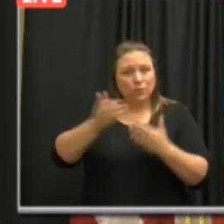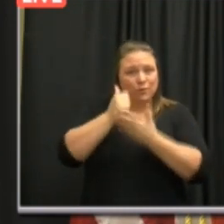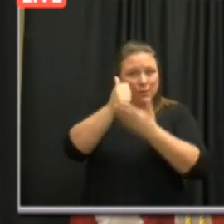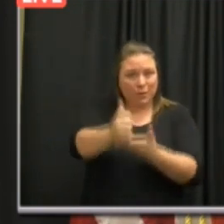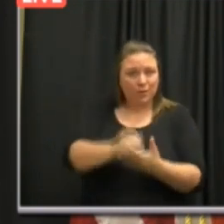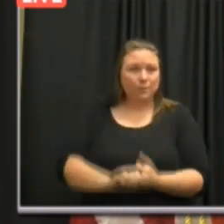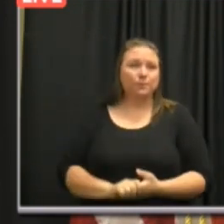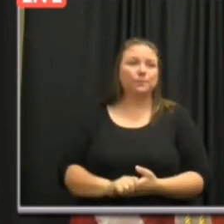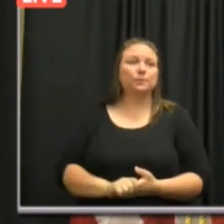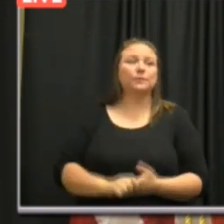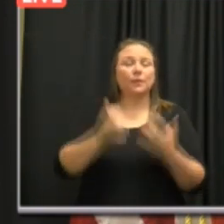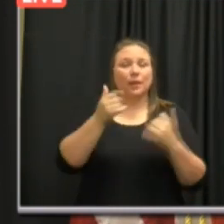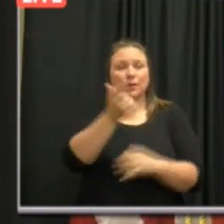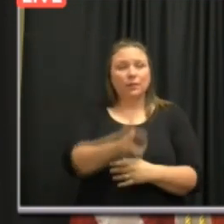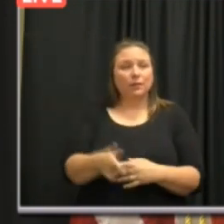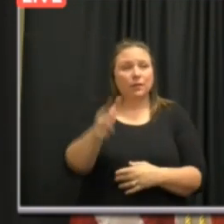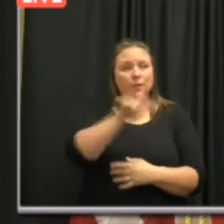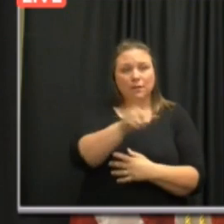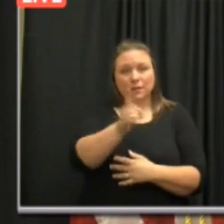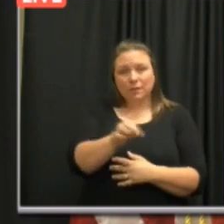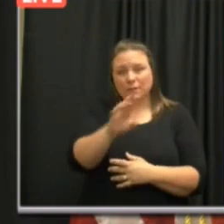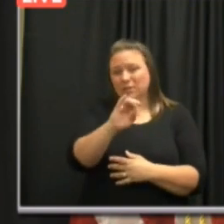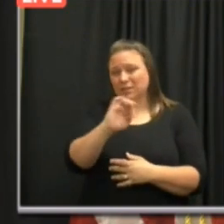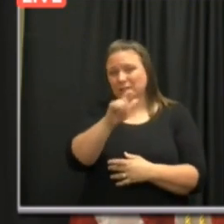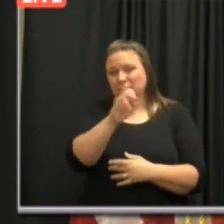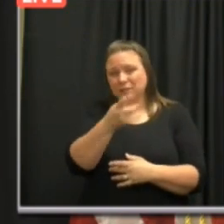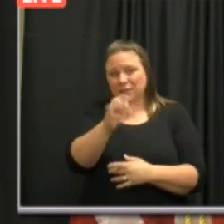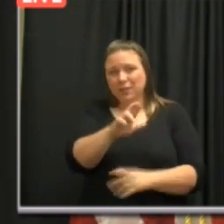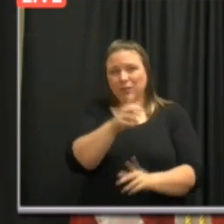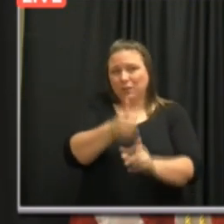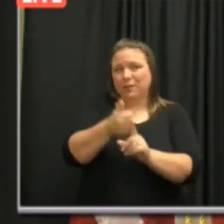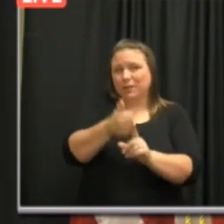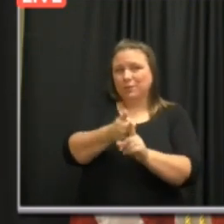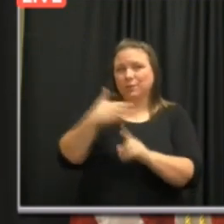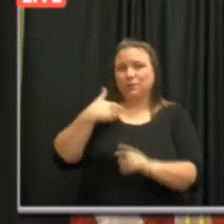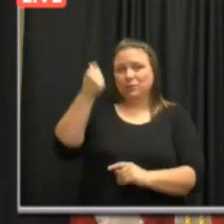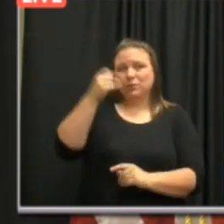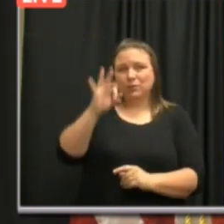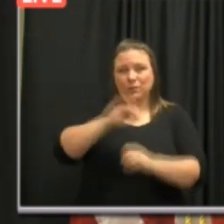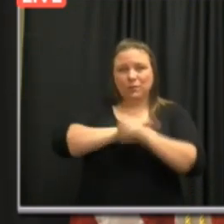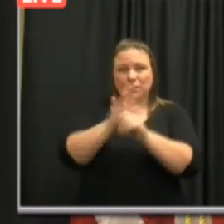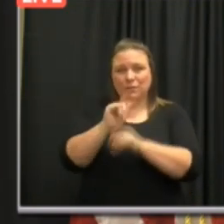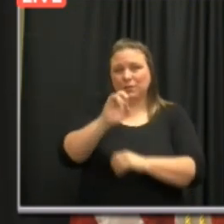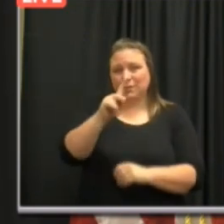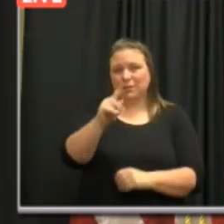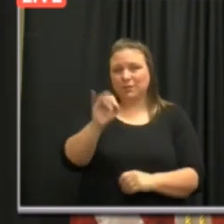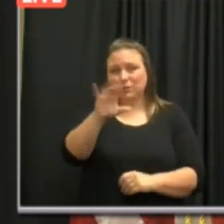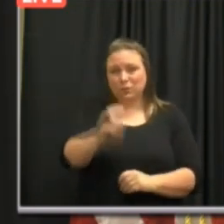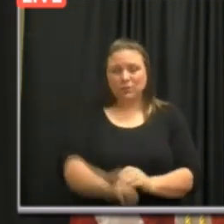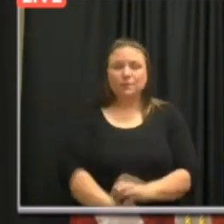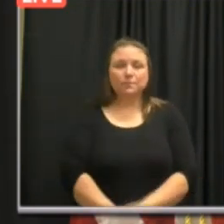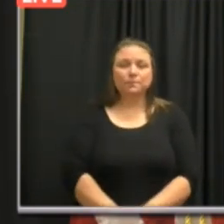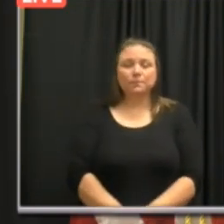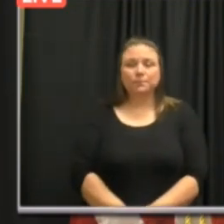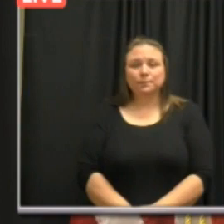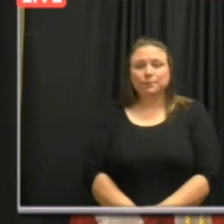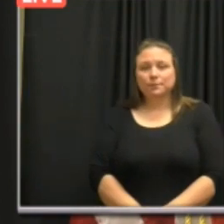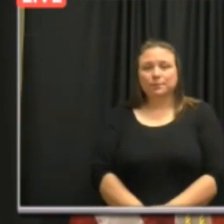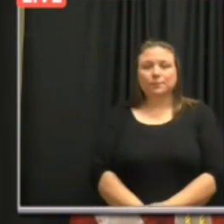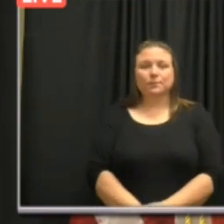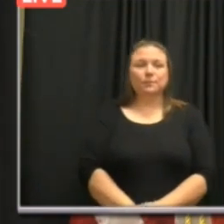assistance. And now I'll turn it over to Dr. Alex Jahangir, Chair of the Metro Coronavirus Task Force.